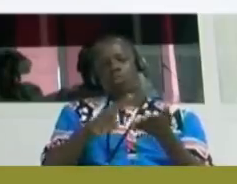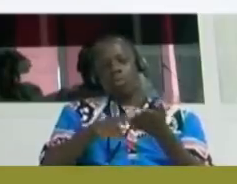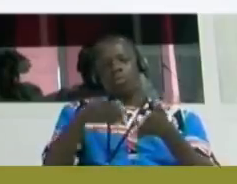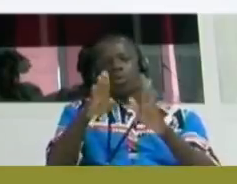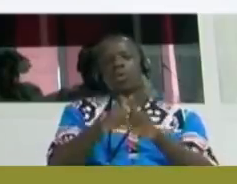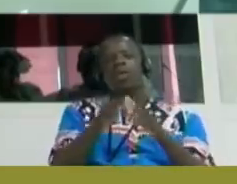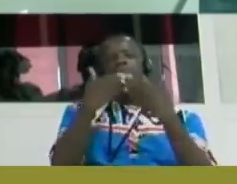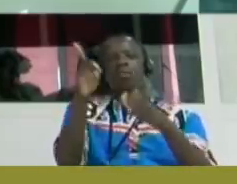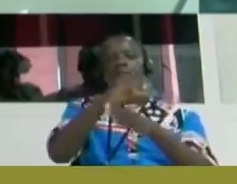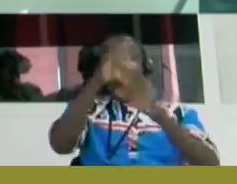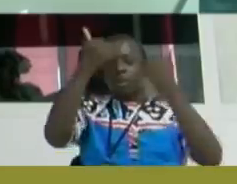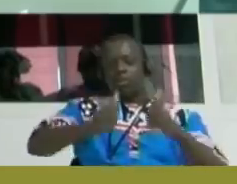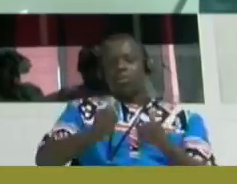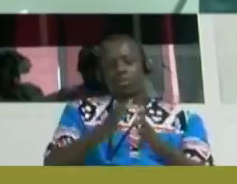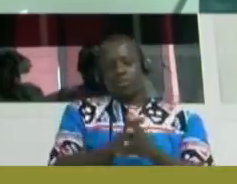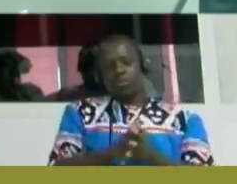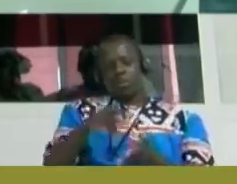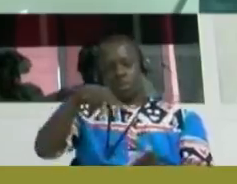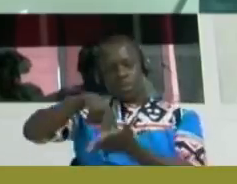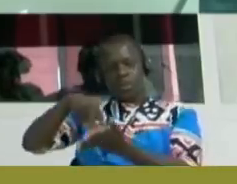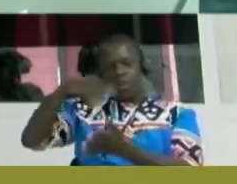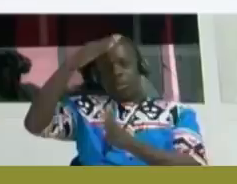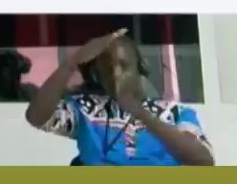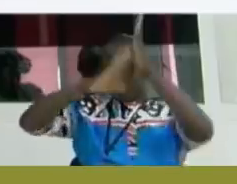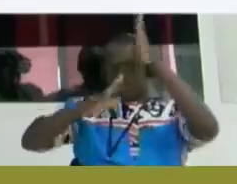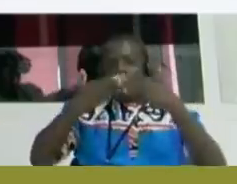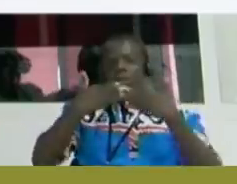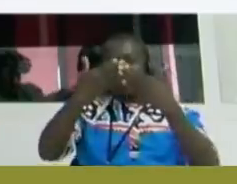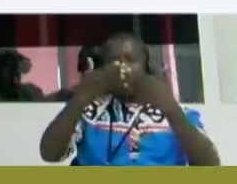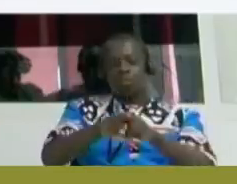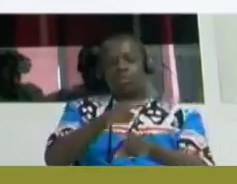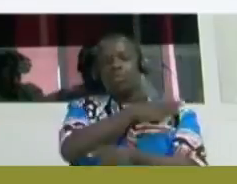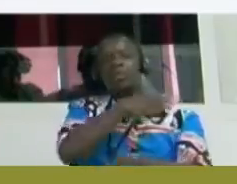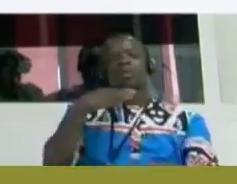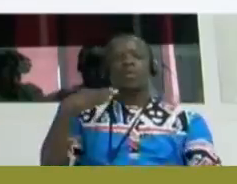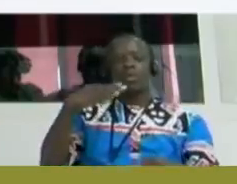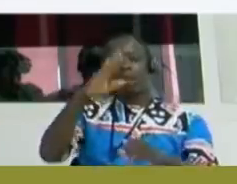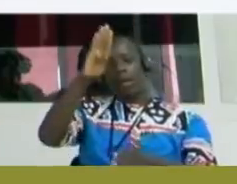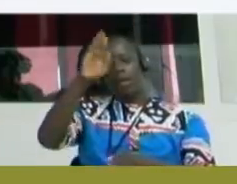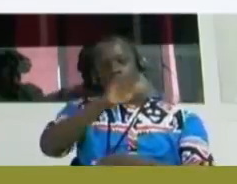us how that happened? I stood the soldiers and told them, we have to kill Barrow and Dr. Faal. They were the ringleaders.